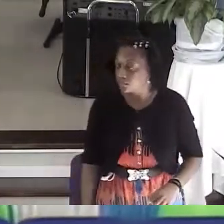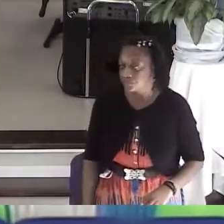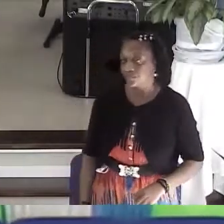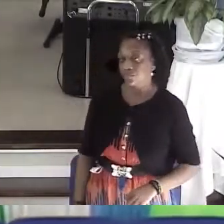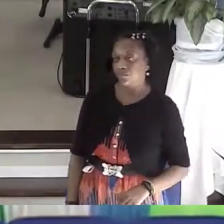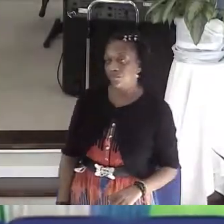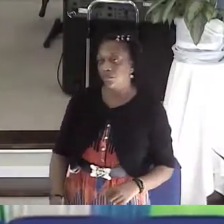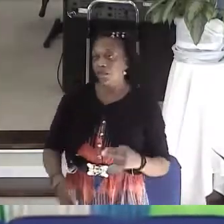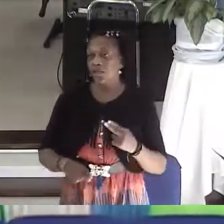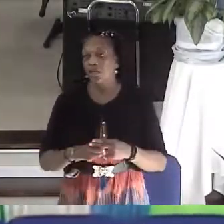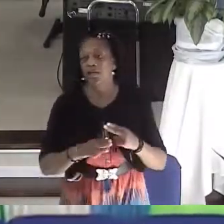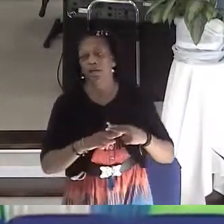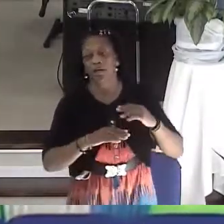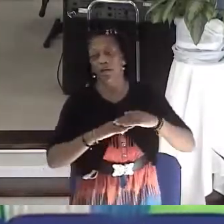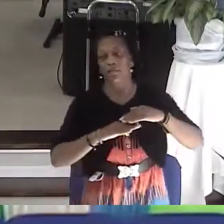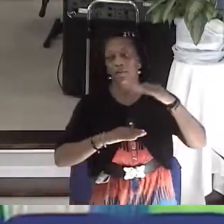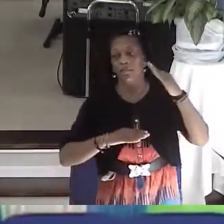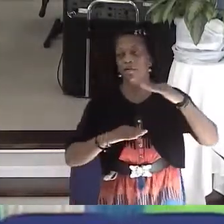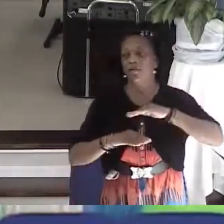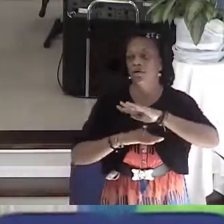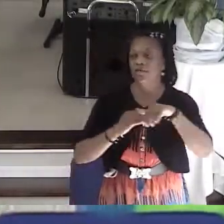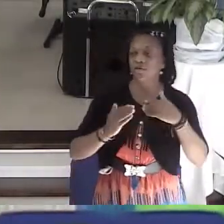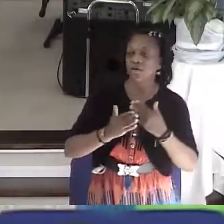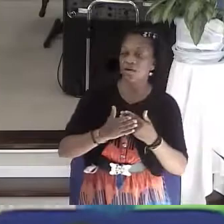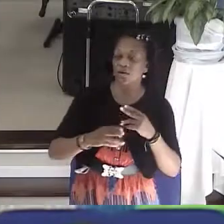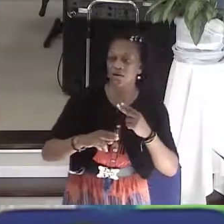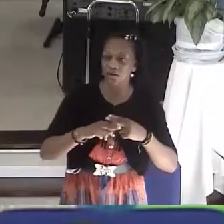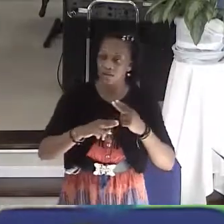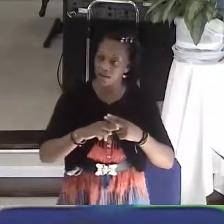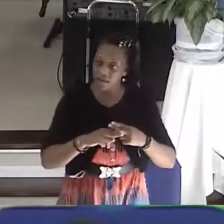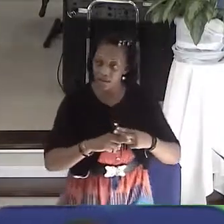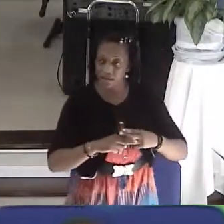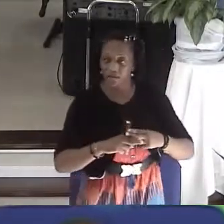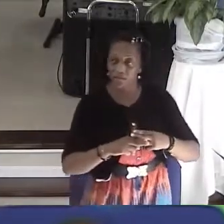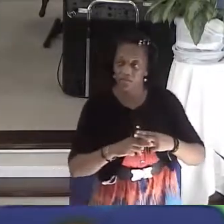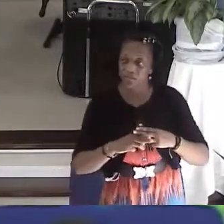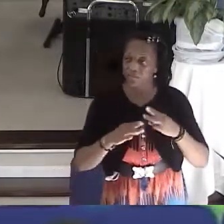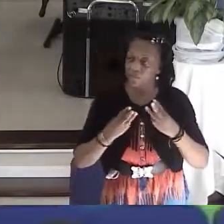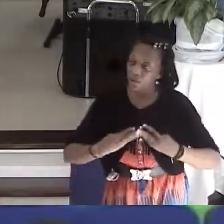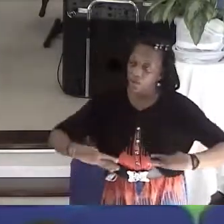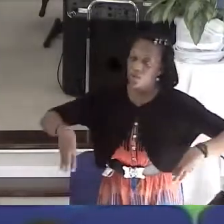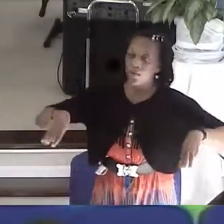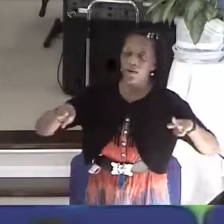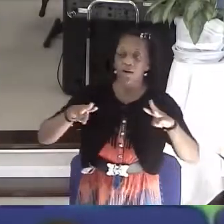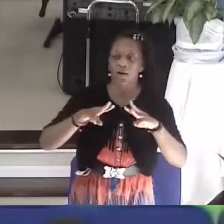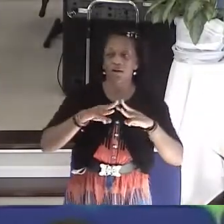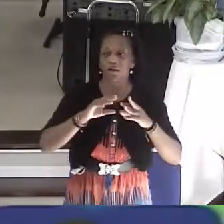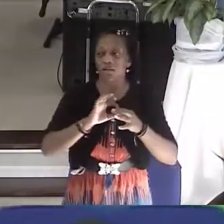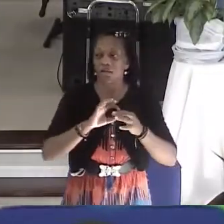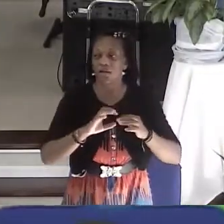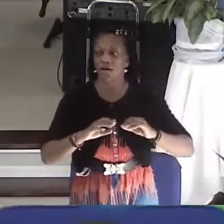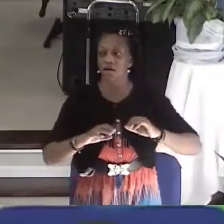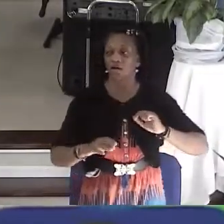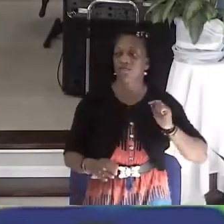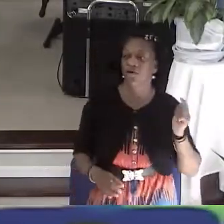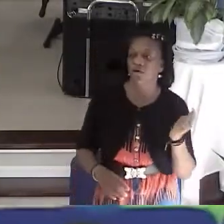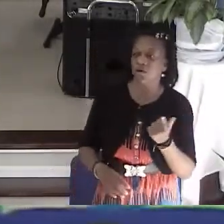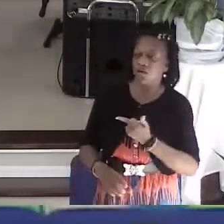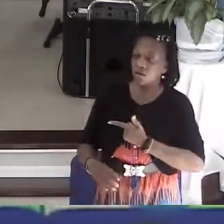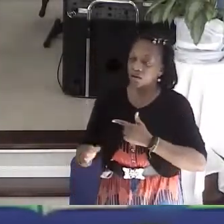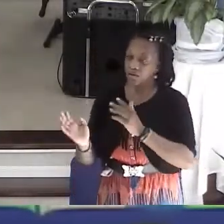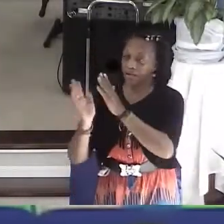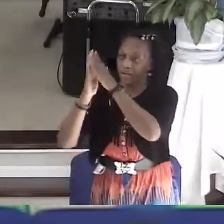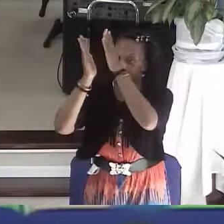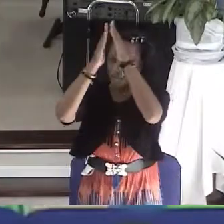God! He's the name above all names. Are you worthy? You are worthy of